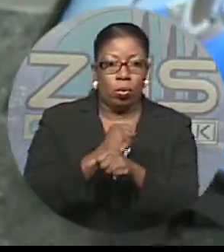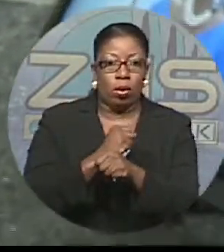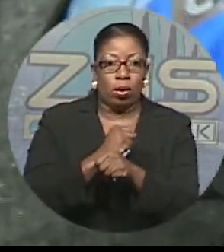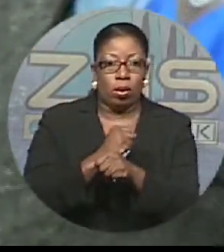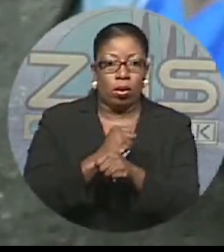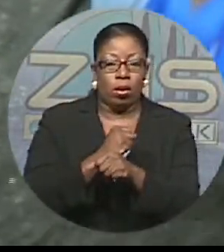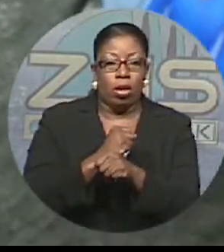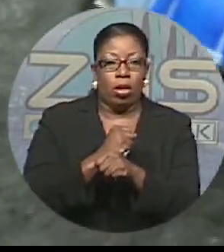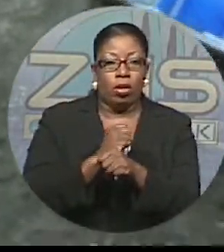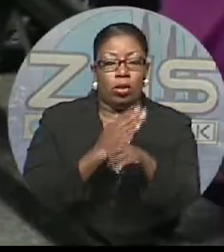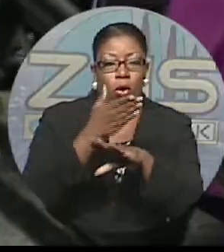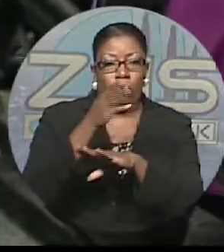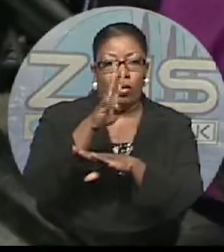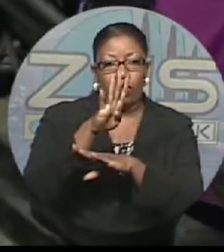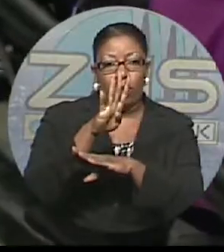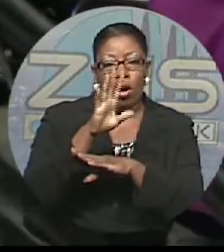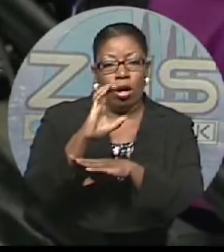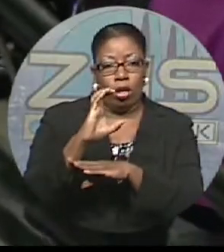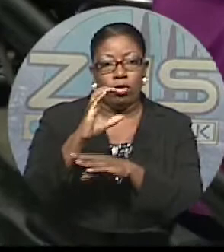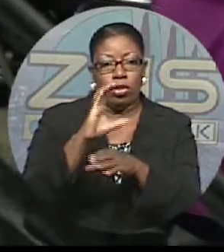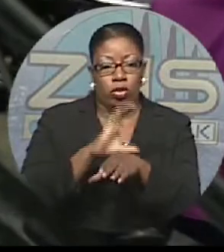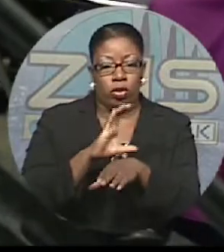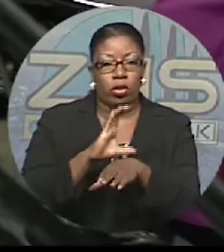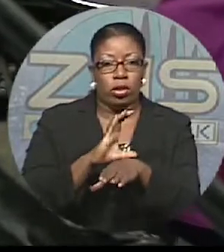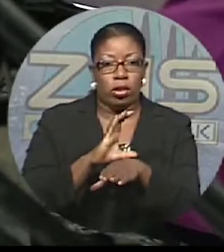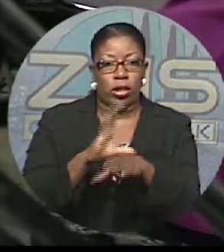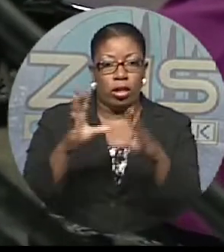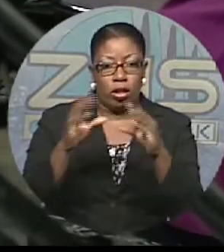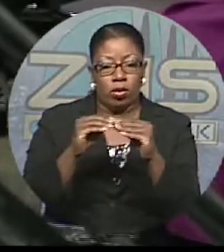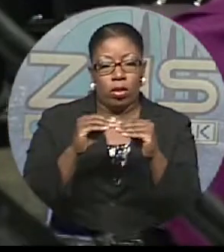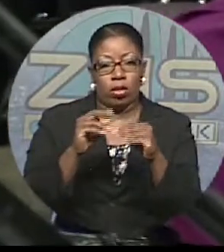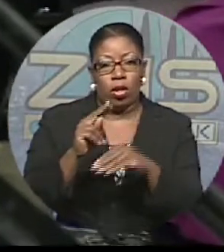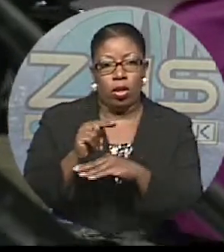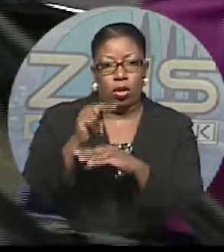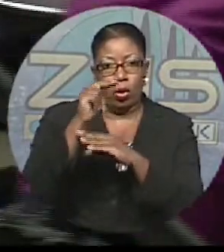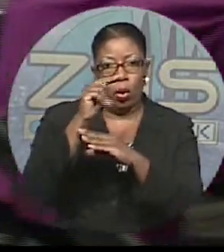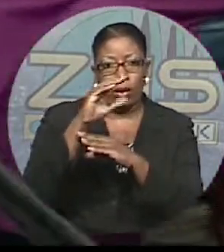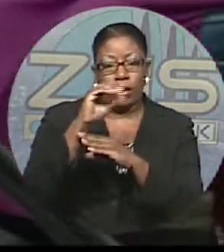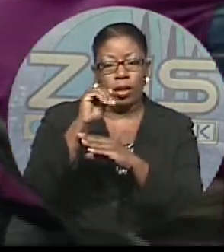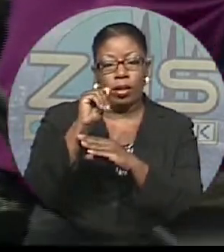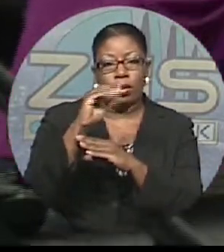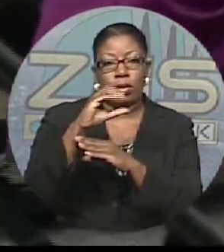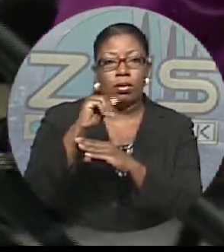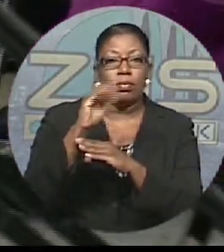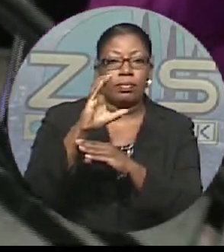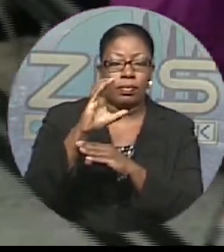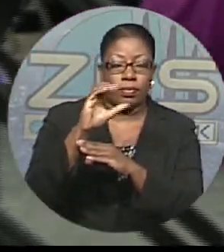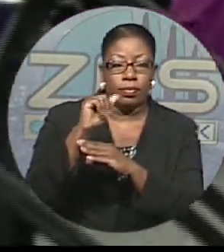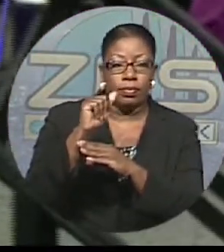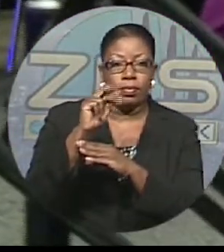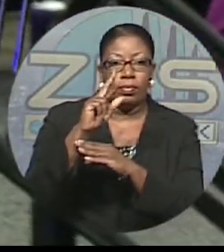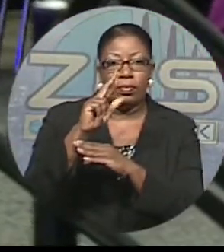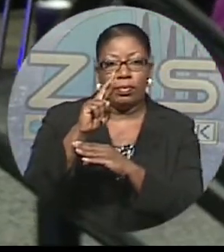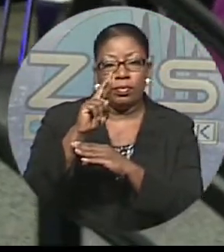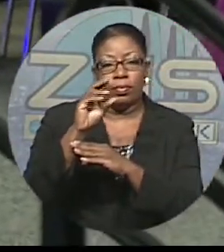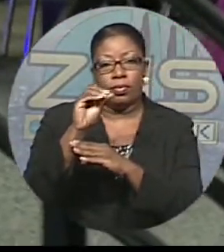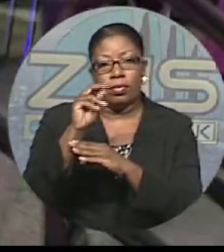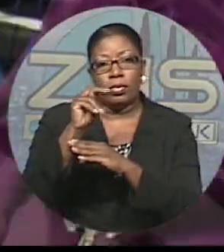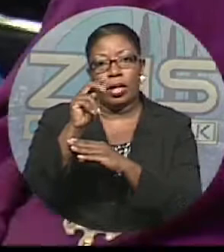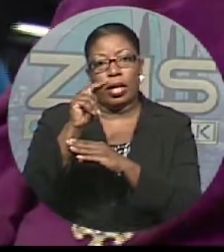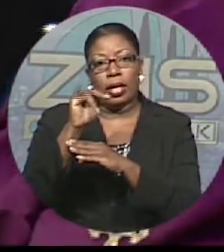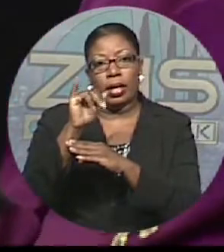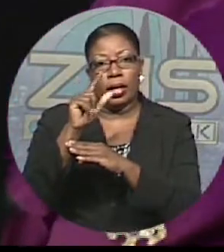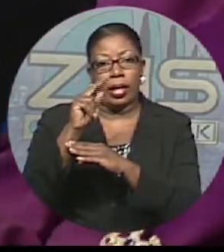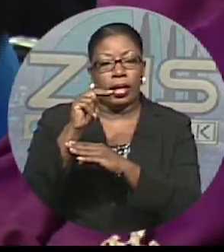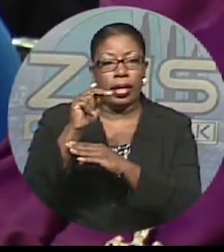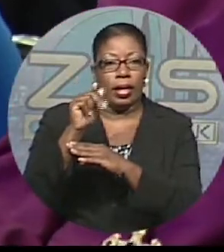scores of denominations. The inaugural conference in Winston-Salem, North Carolina, tells the story of a boy from humble beginnings and Bimini's ability